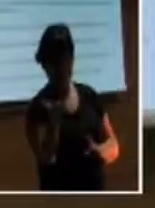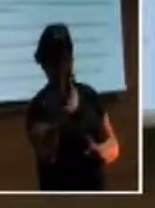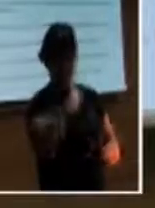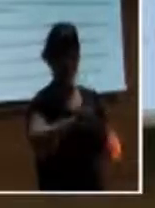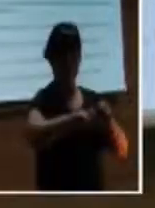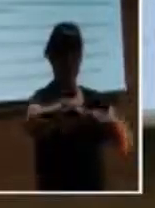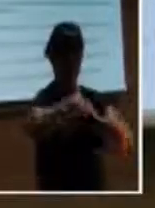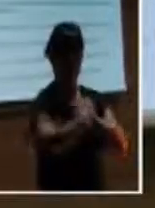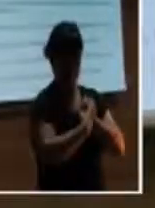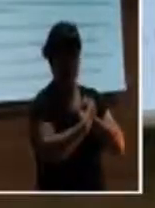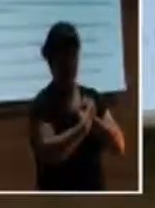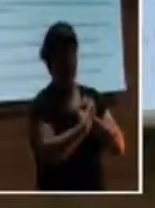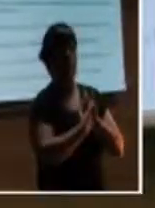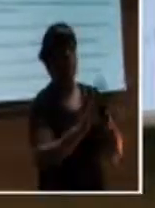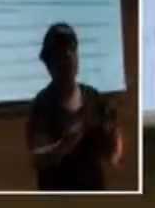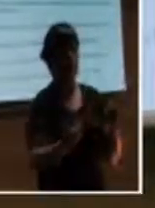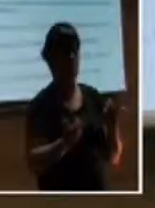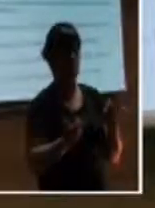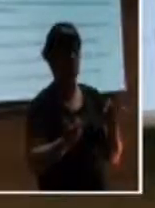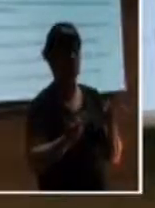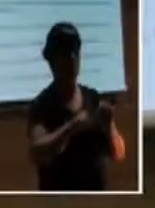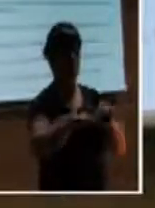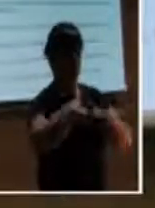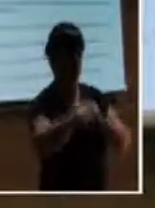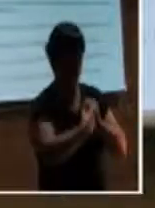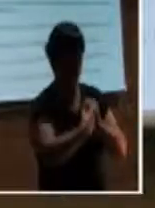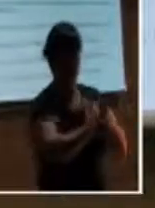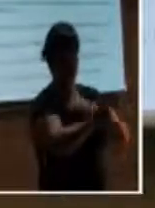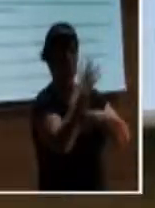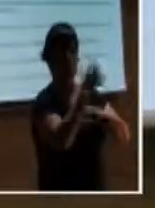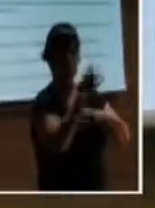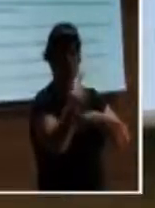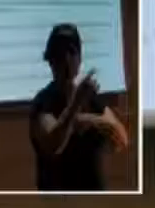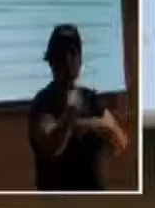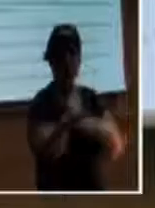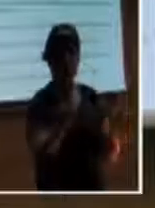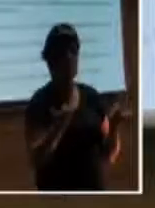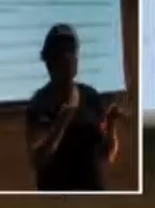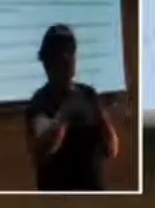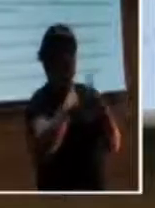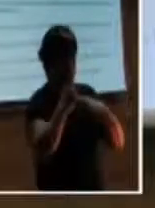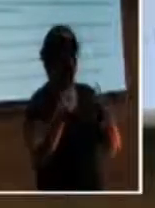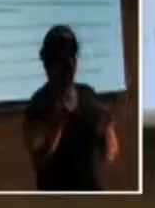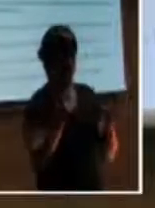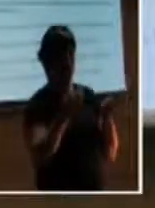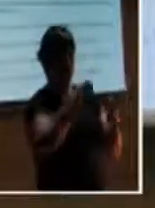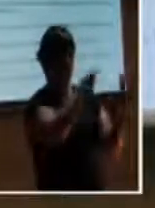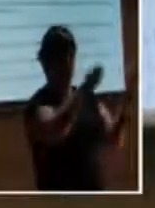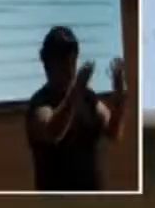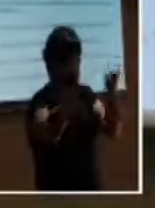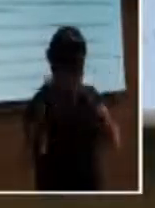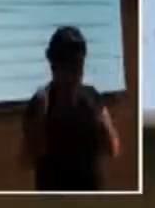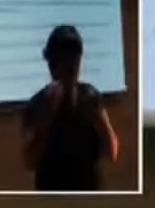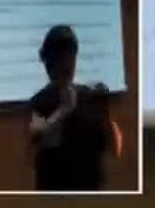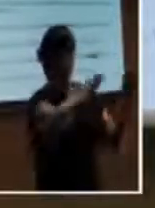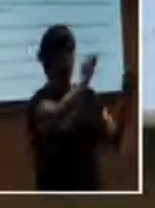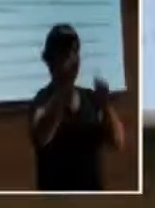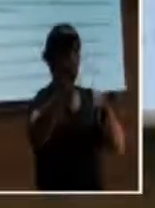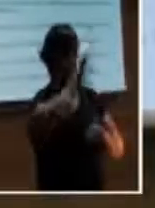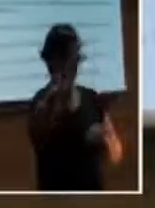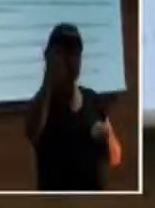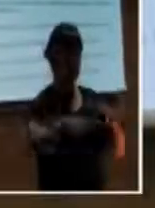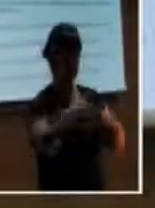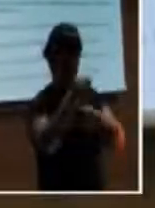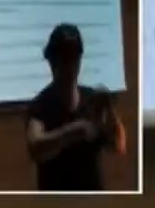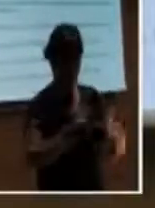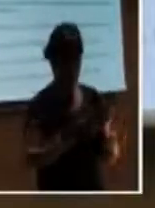collaborators in different parts of the world. As for now, we've got Sweden, Germany, Poland, UK, China, Japan,